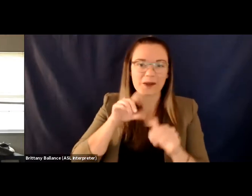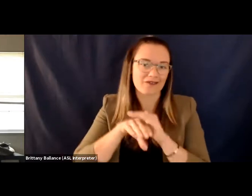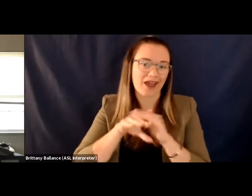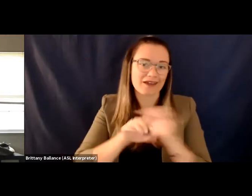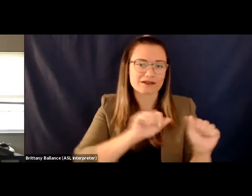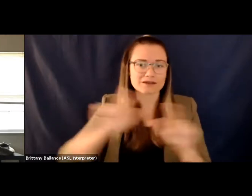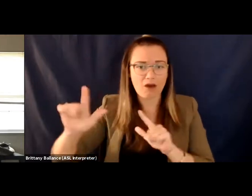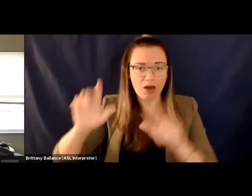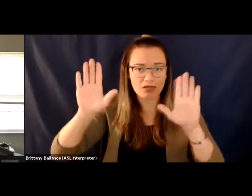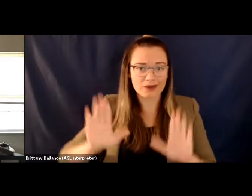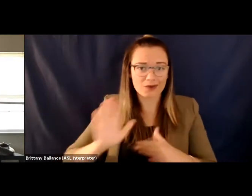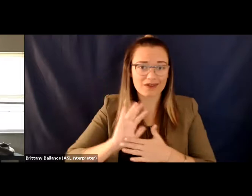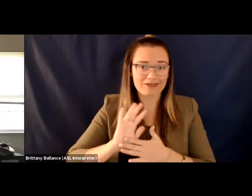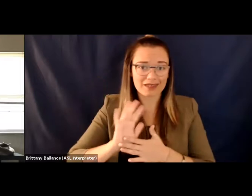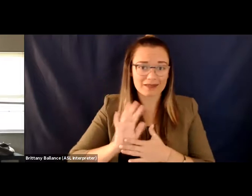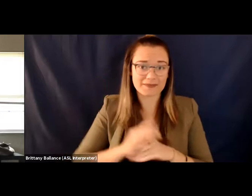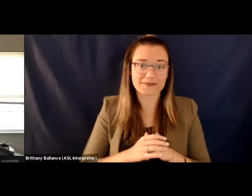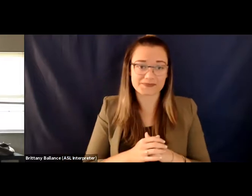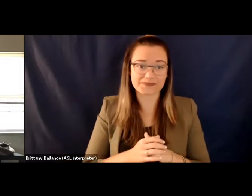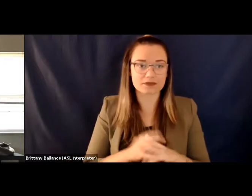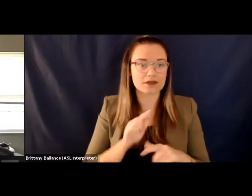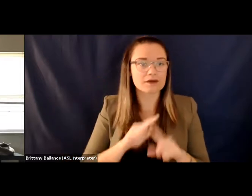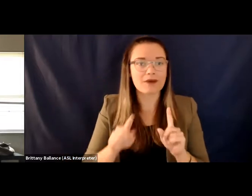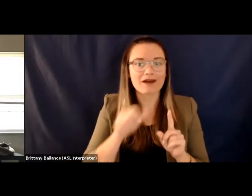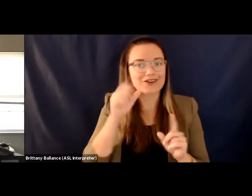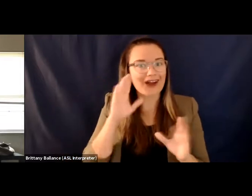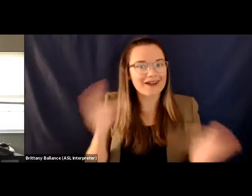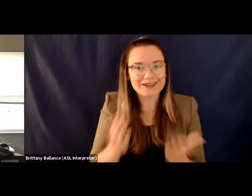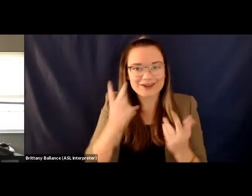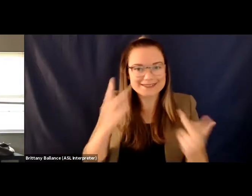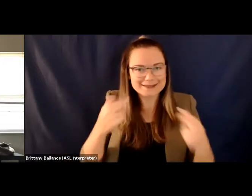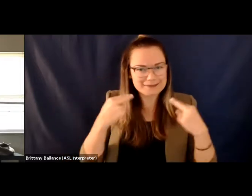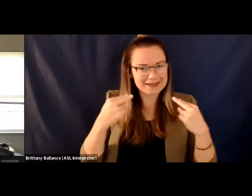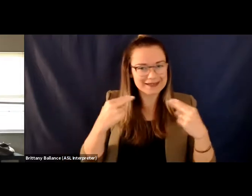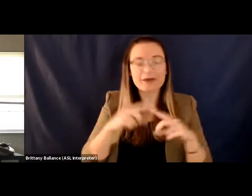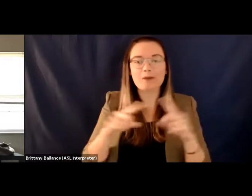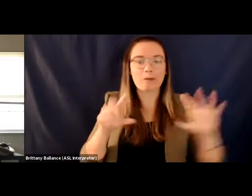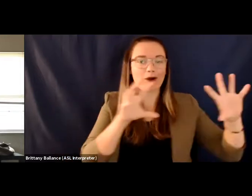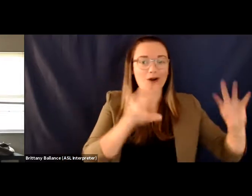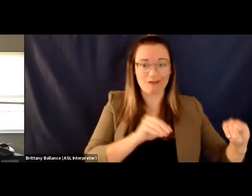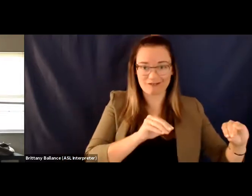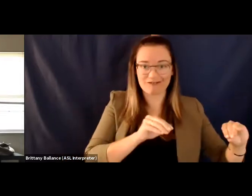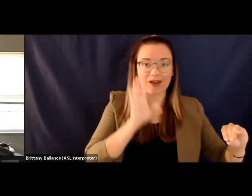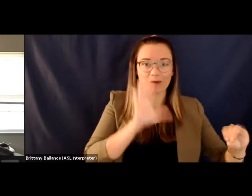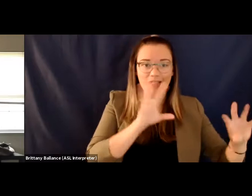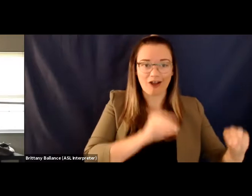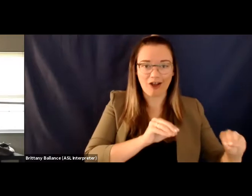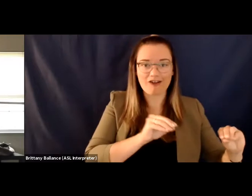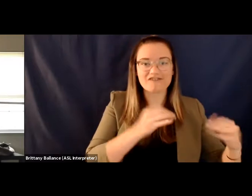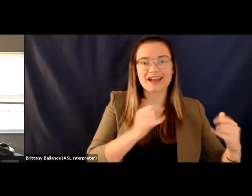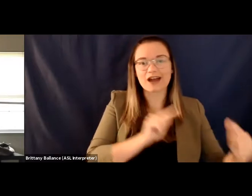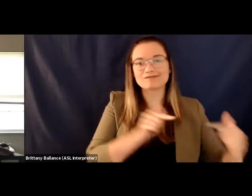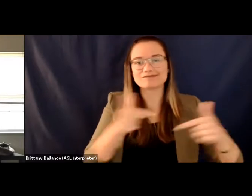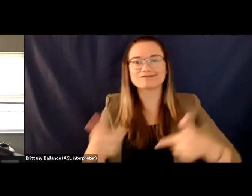great films. But you're not here to see me. So let me get off the screen. I'm gonna toss this over